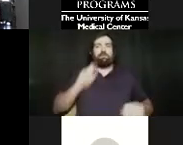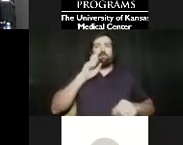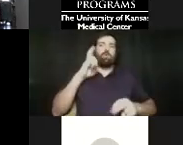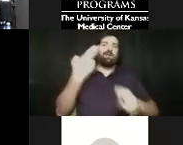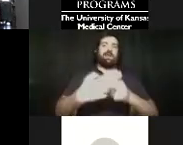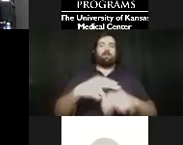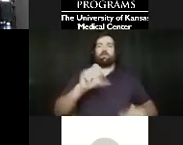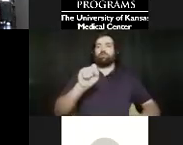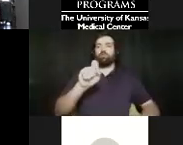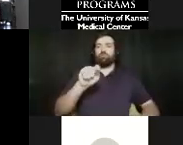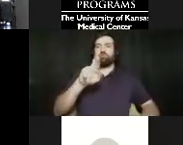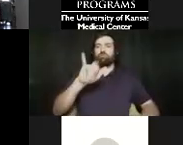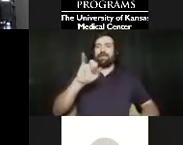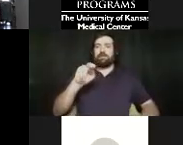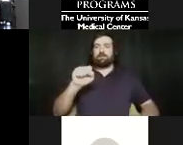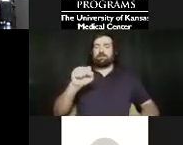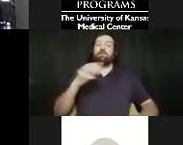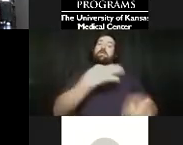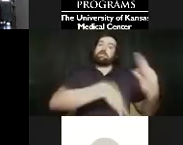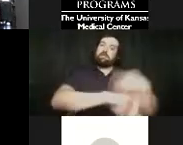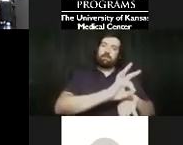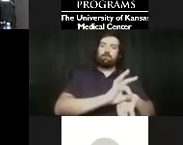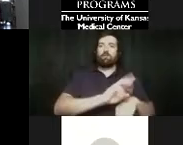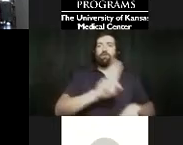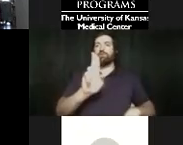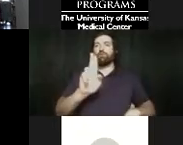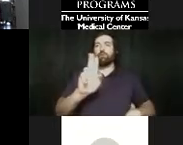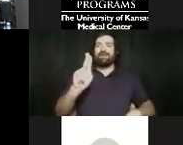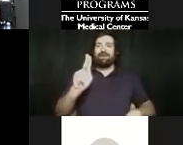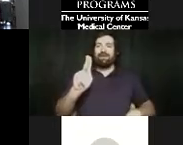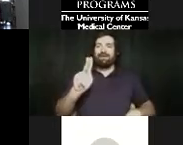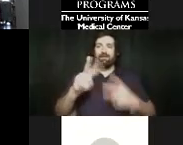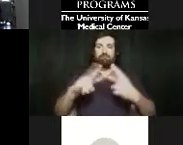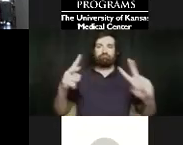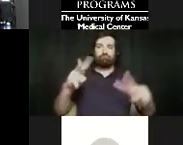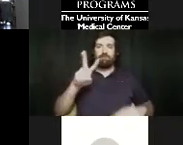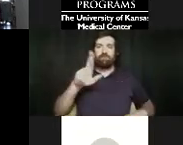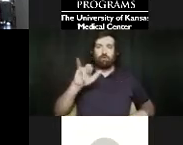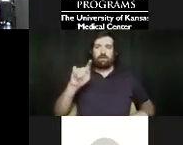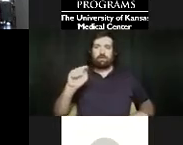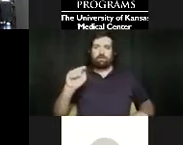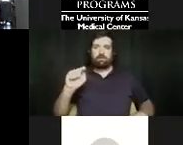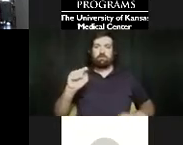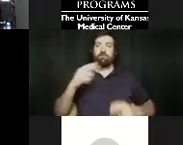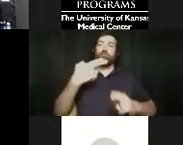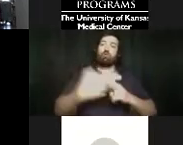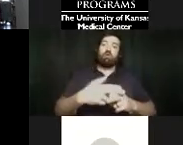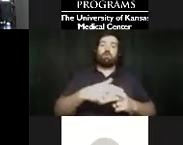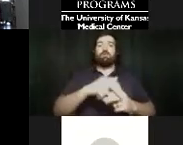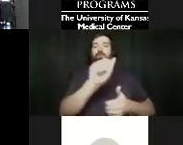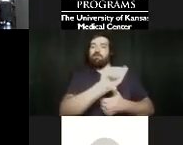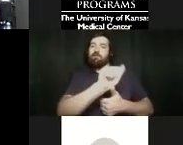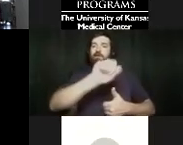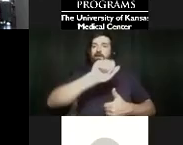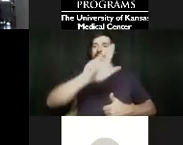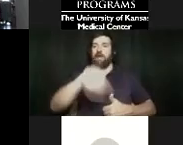COVID. Rather than call it the UK variant, for example, they're calling it alpha and beta